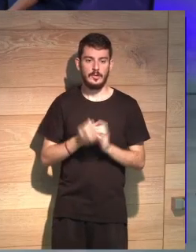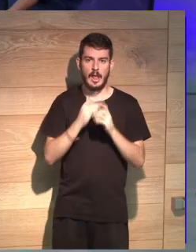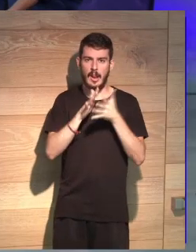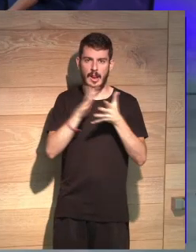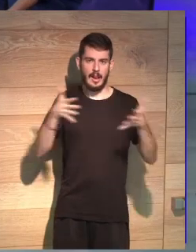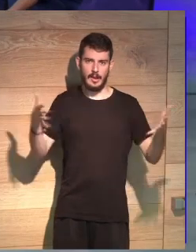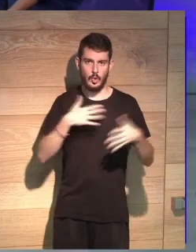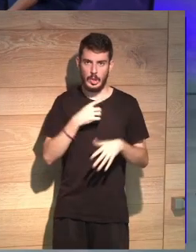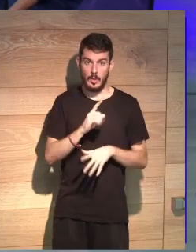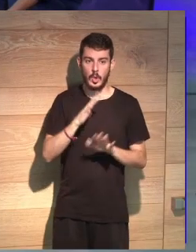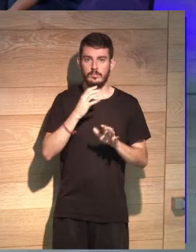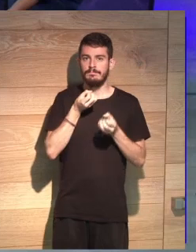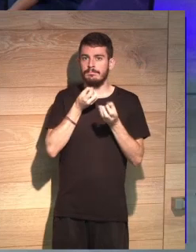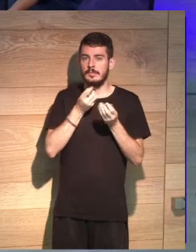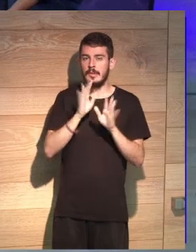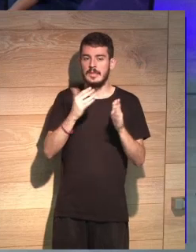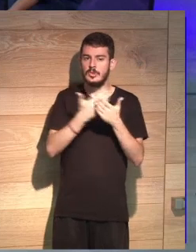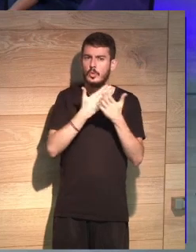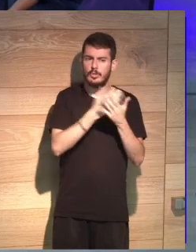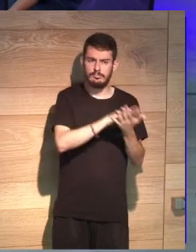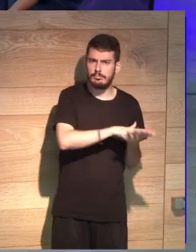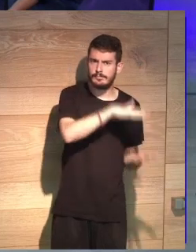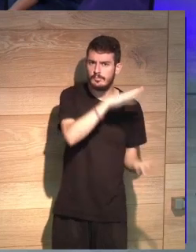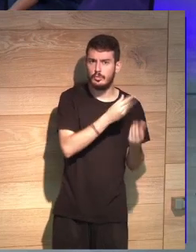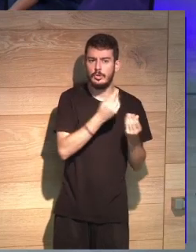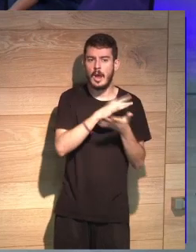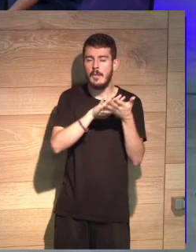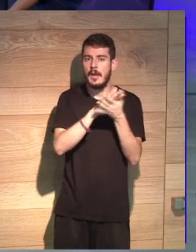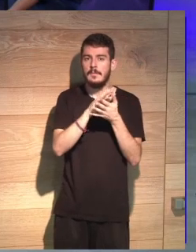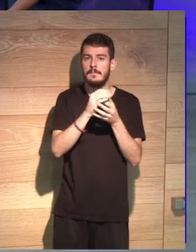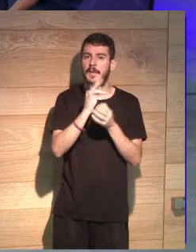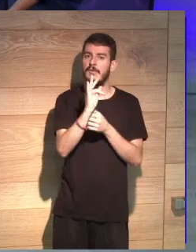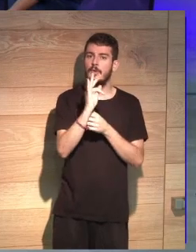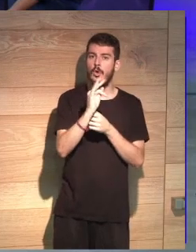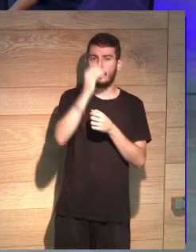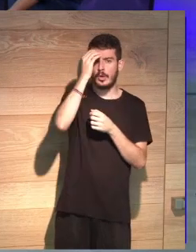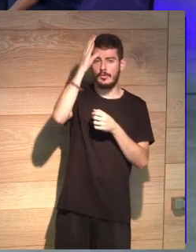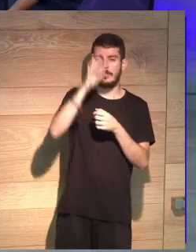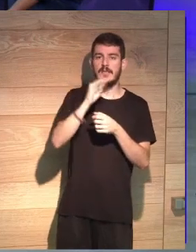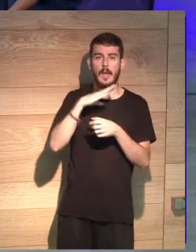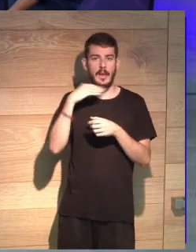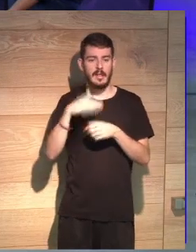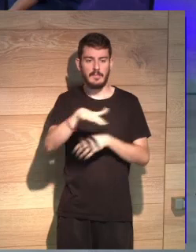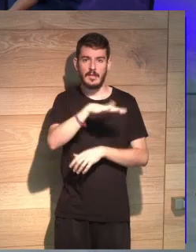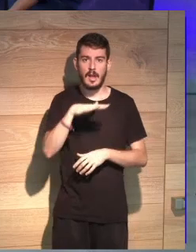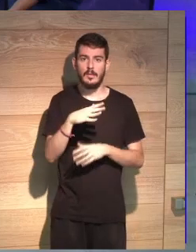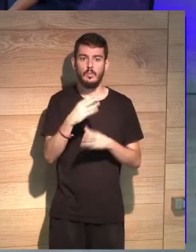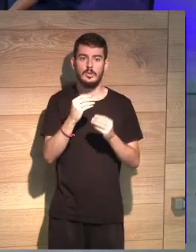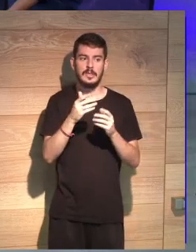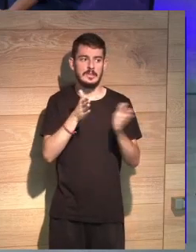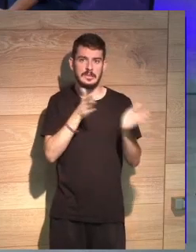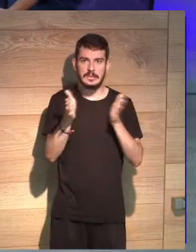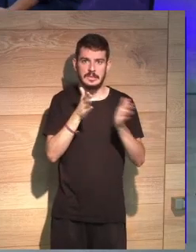cognitive benefits. There are many studies that deal with the positive effects,